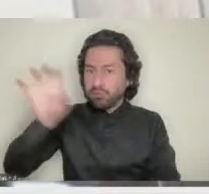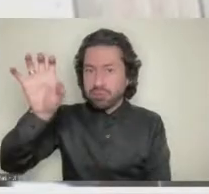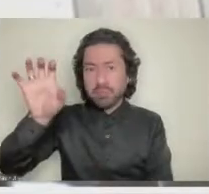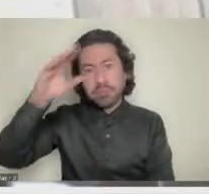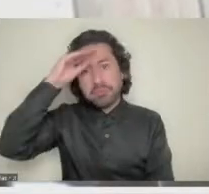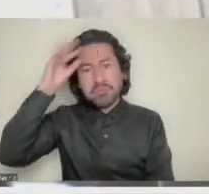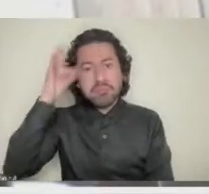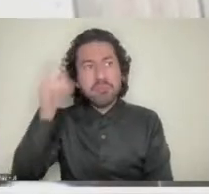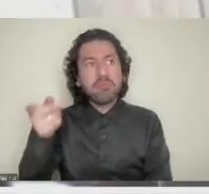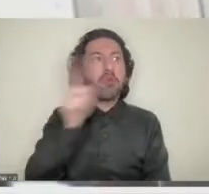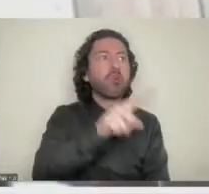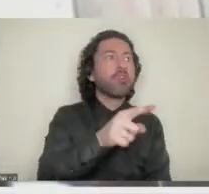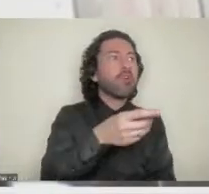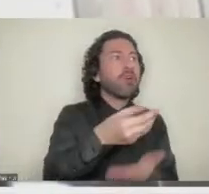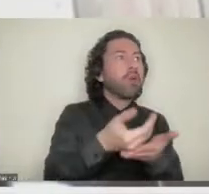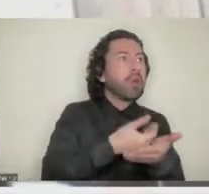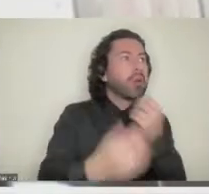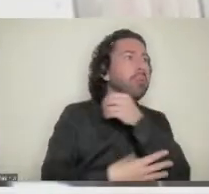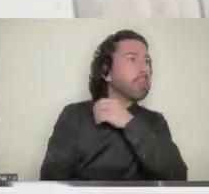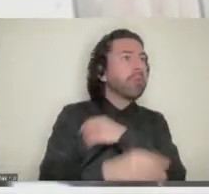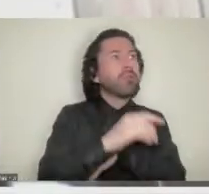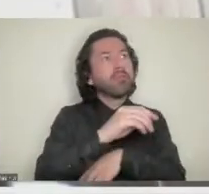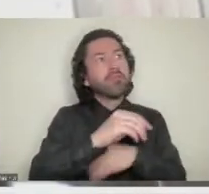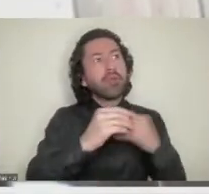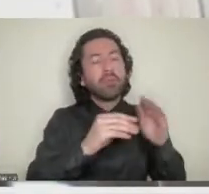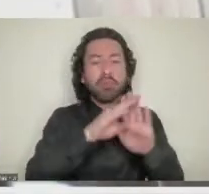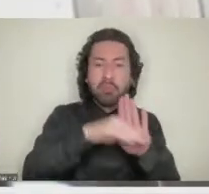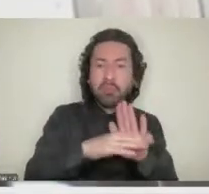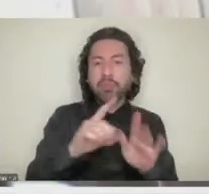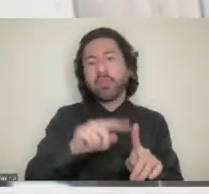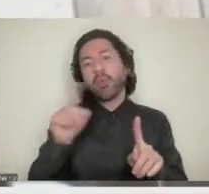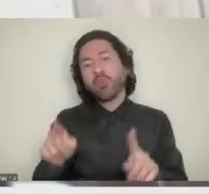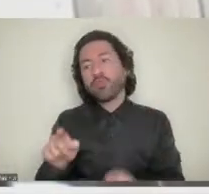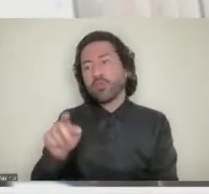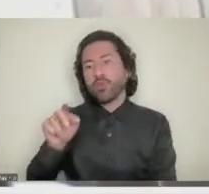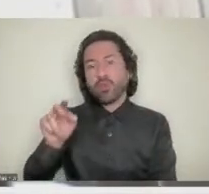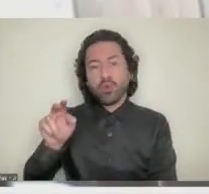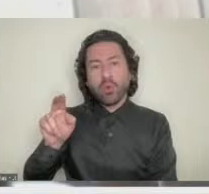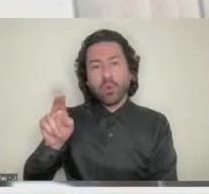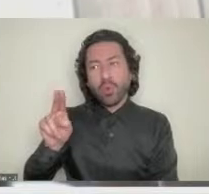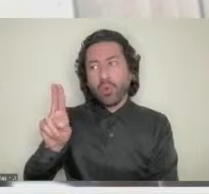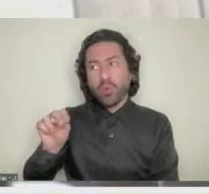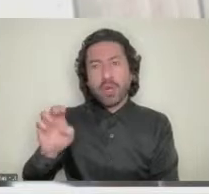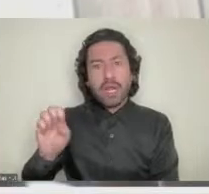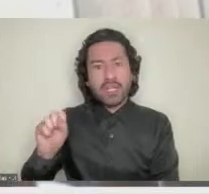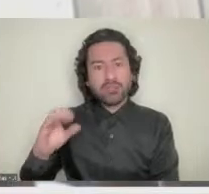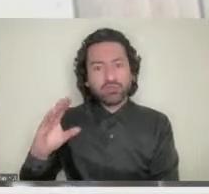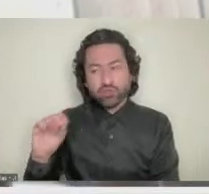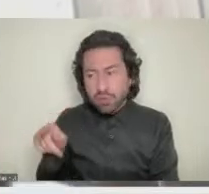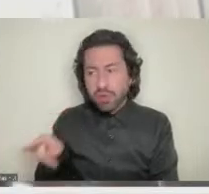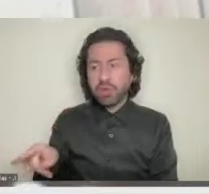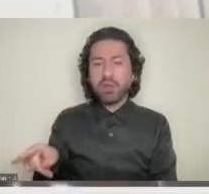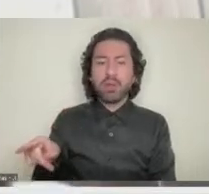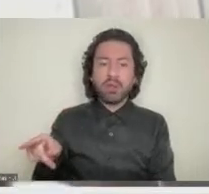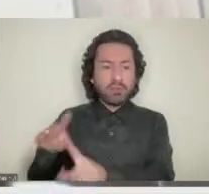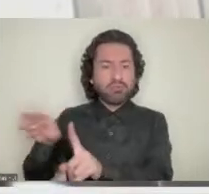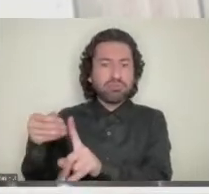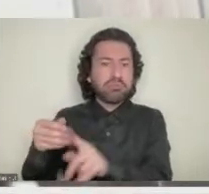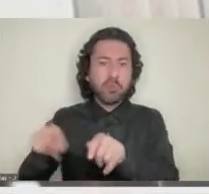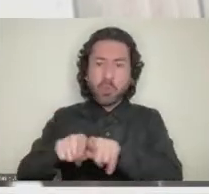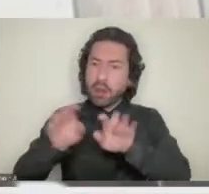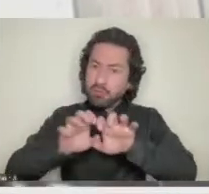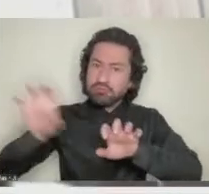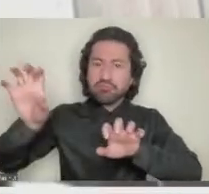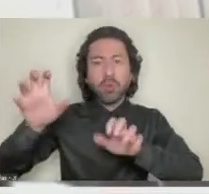indicators are by sex or quintile. In the statistical units of UNESCO, all these indicators of